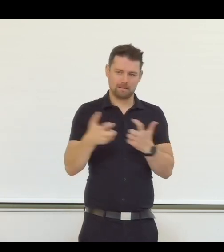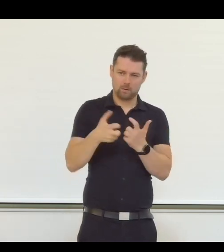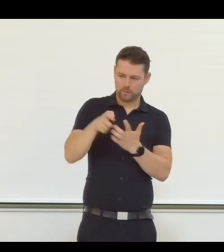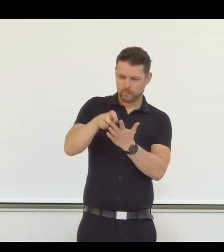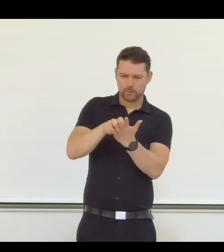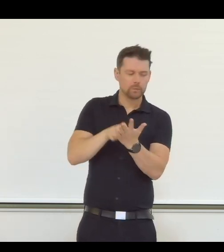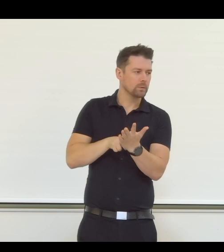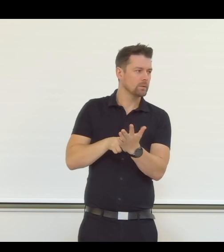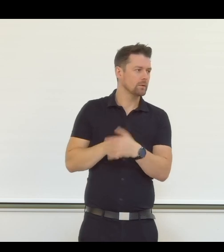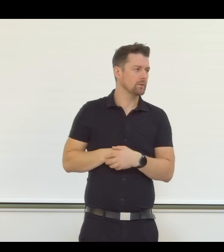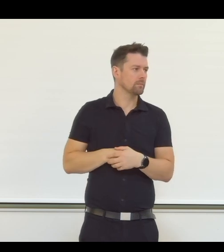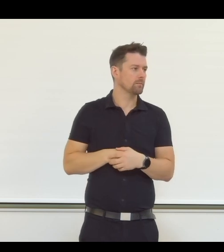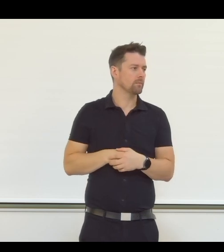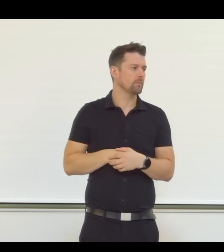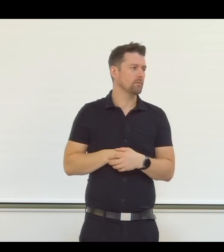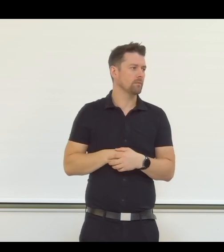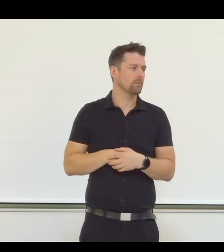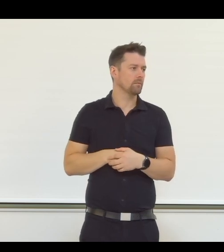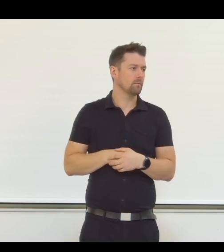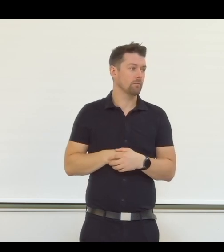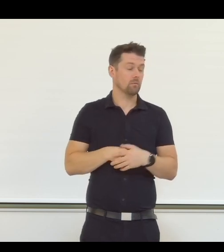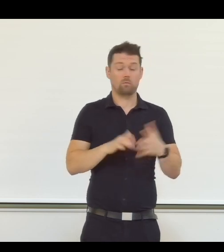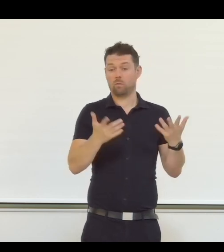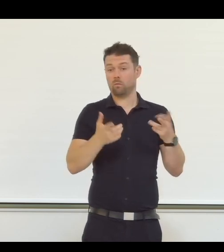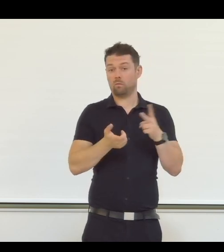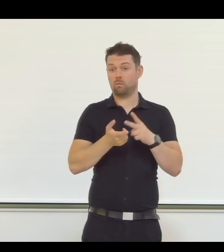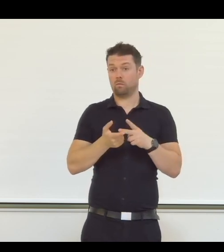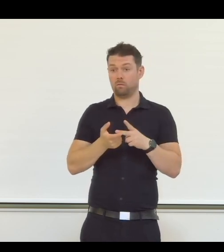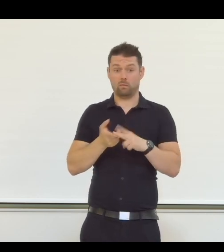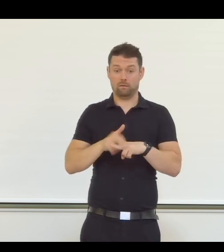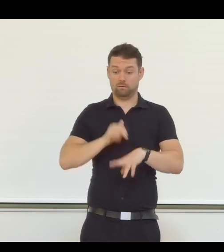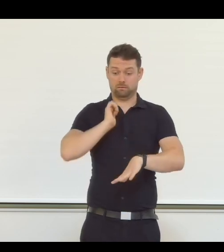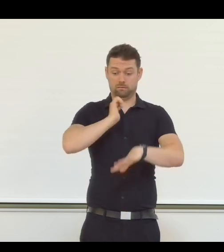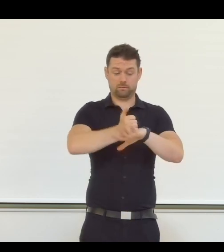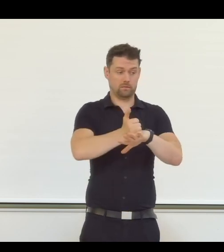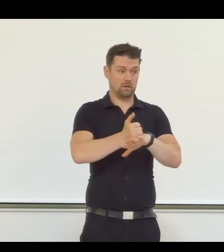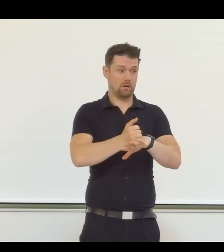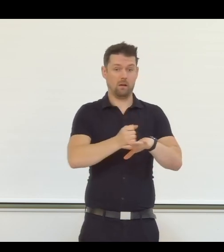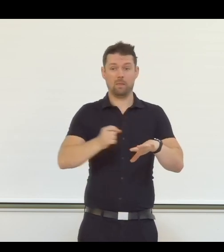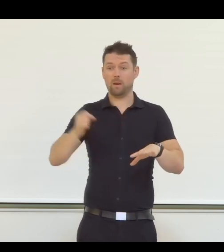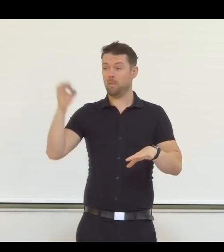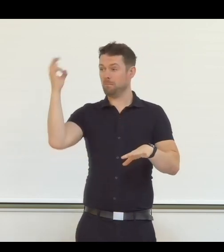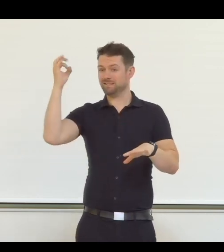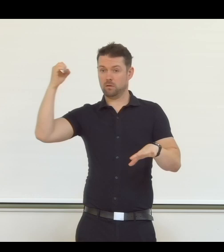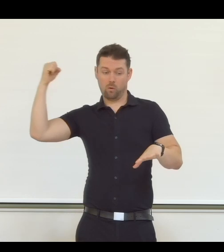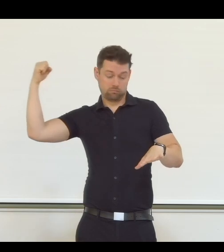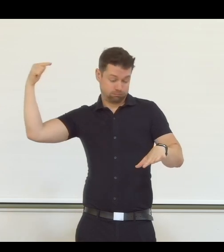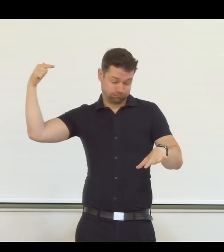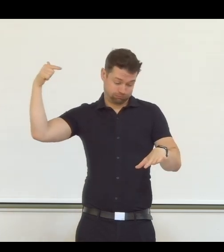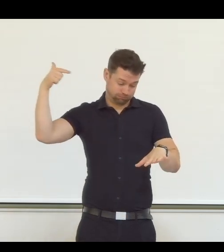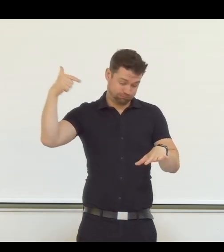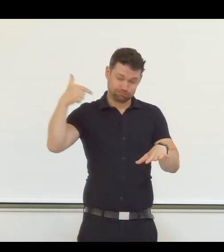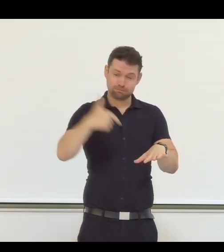And thinking about things like a media blasting cabinet, where you already have this Mars environment in a box, and then